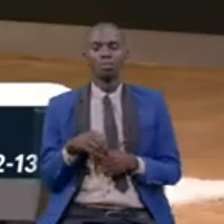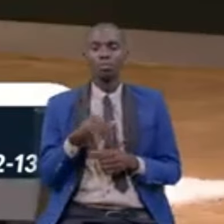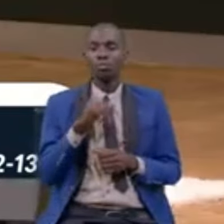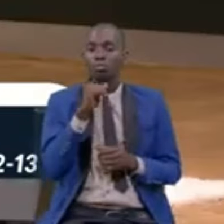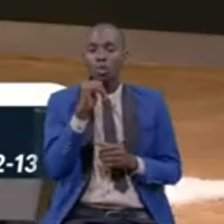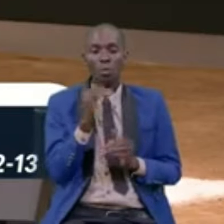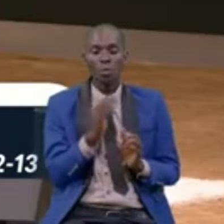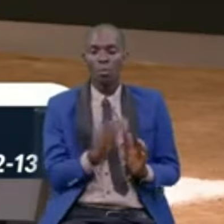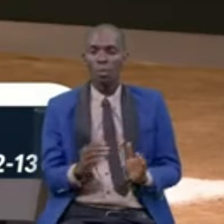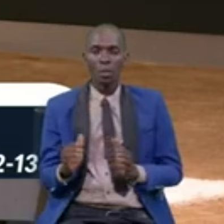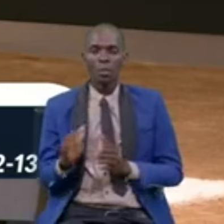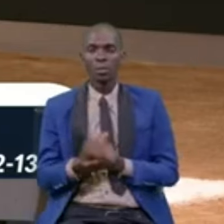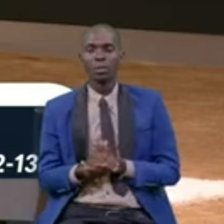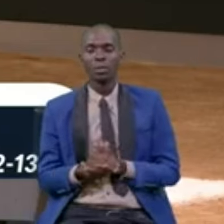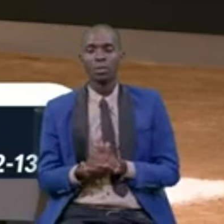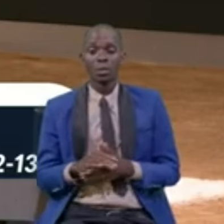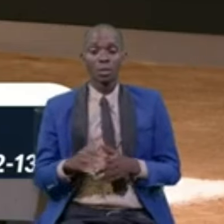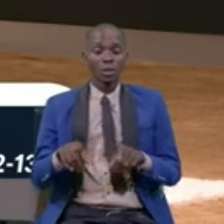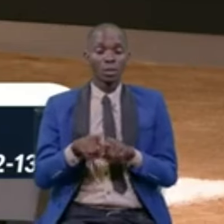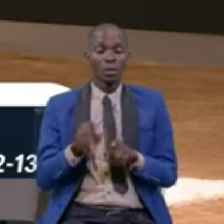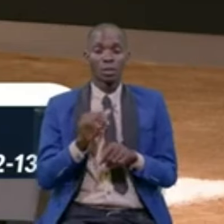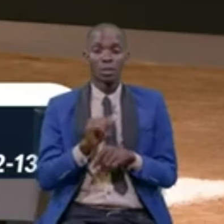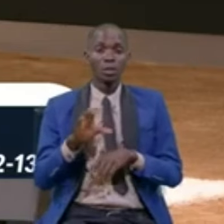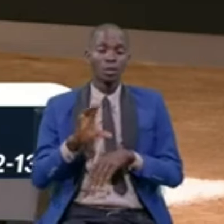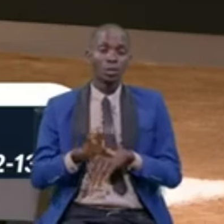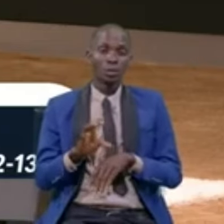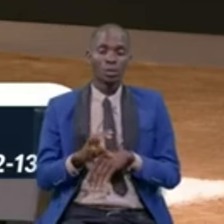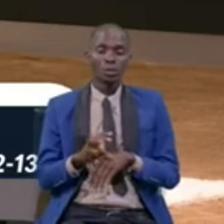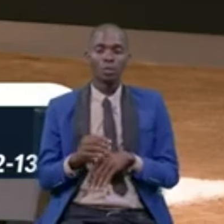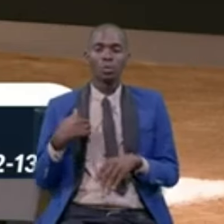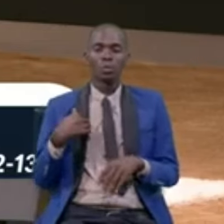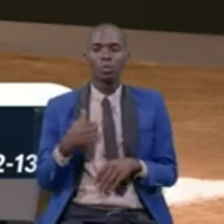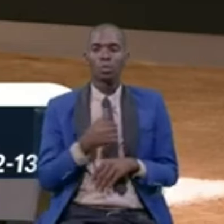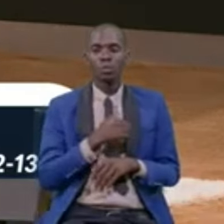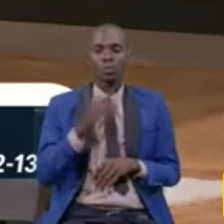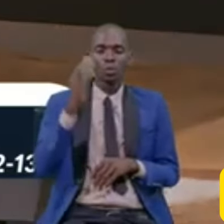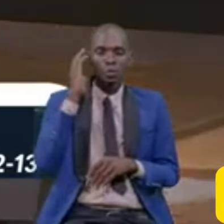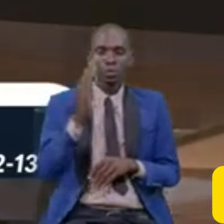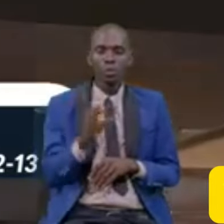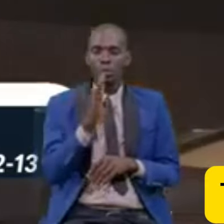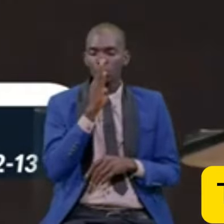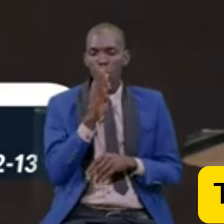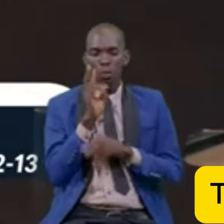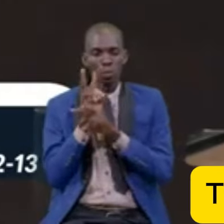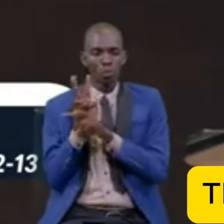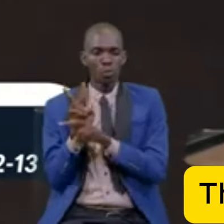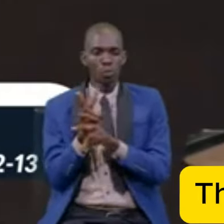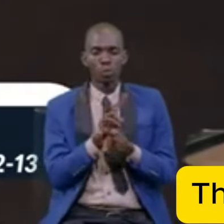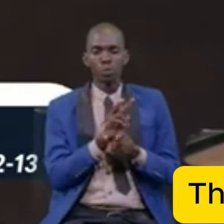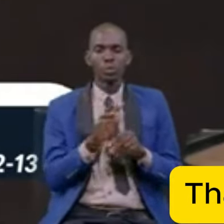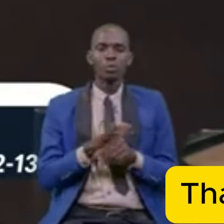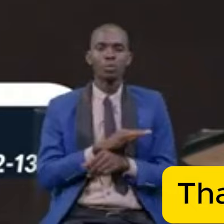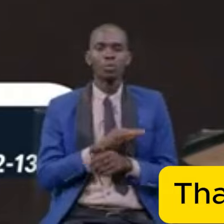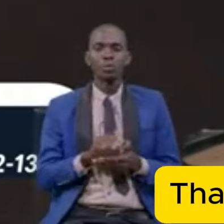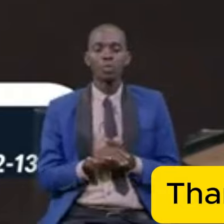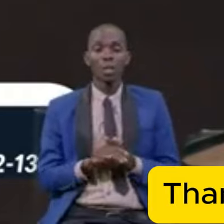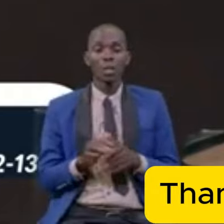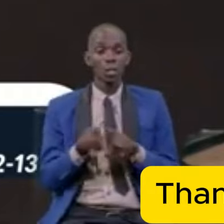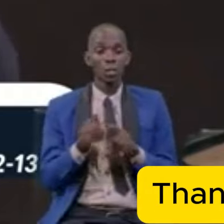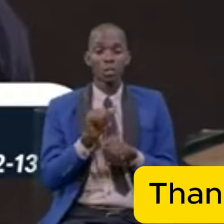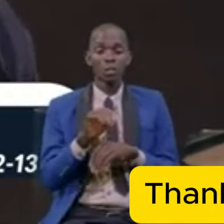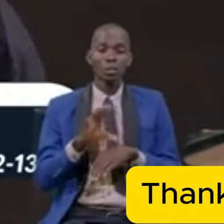unawares. As a church, we should be vigilant. As a